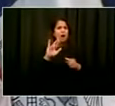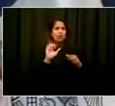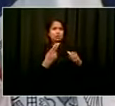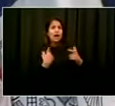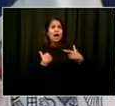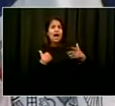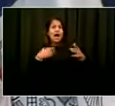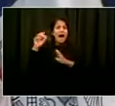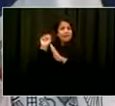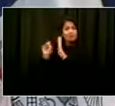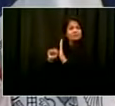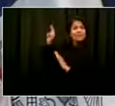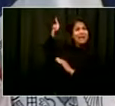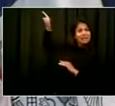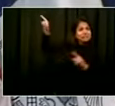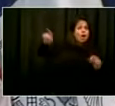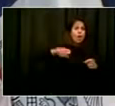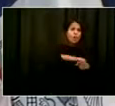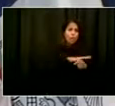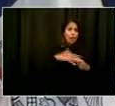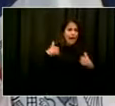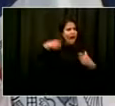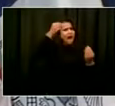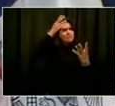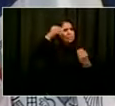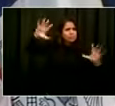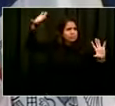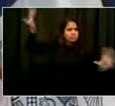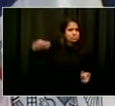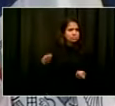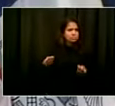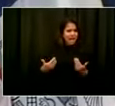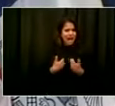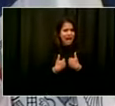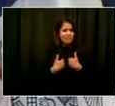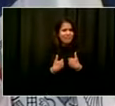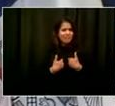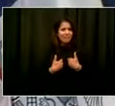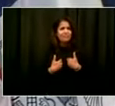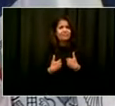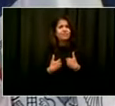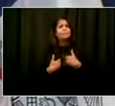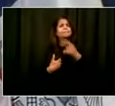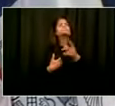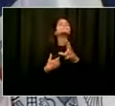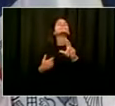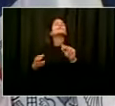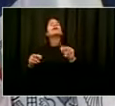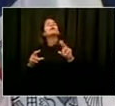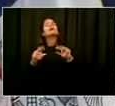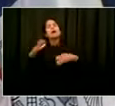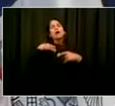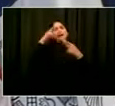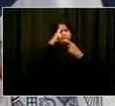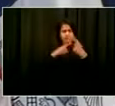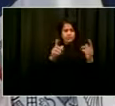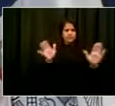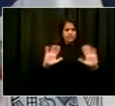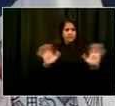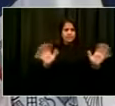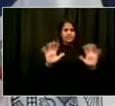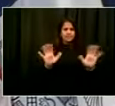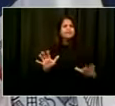very brief reality, literally a matter of weeks from everything I can see. I presented a plan, the state came in